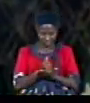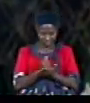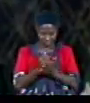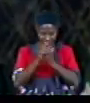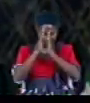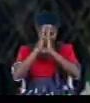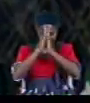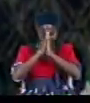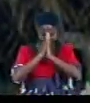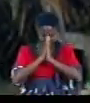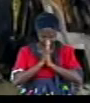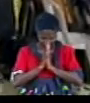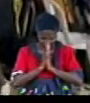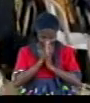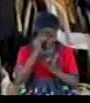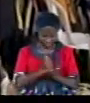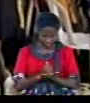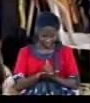Amen.